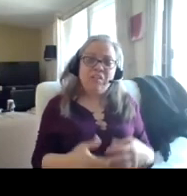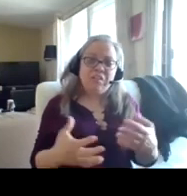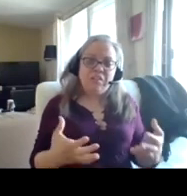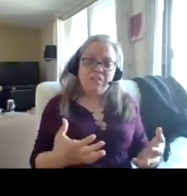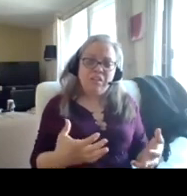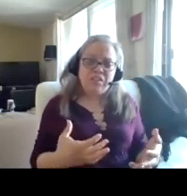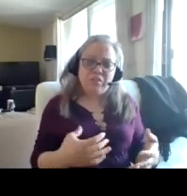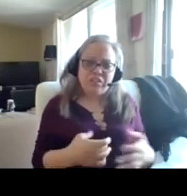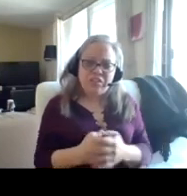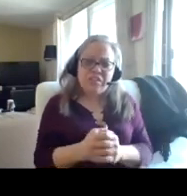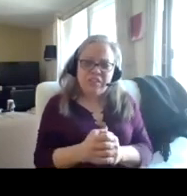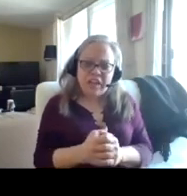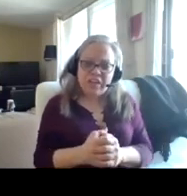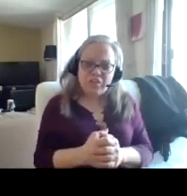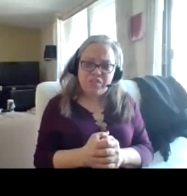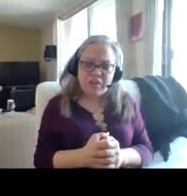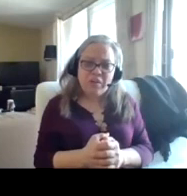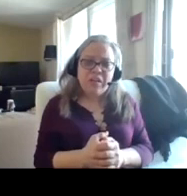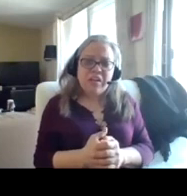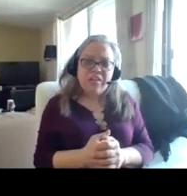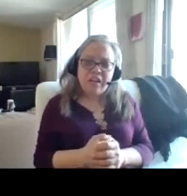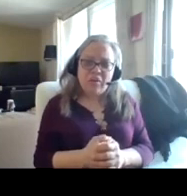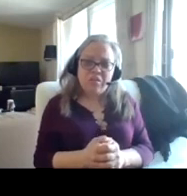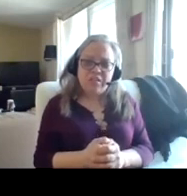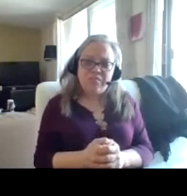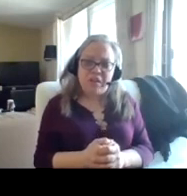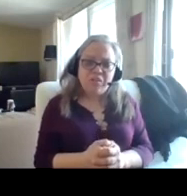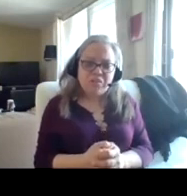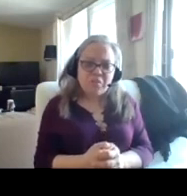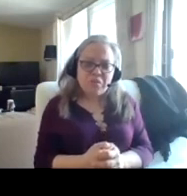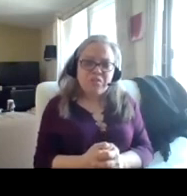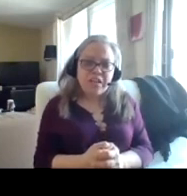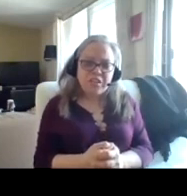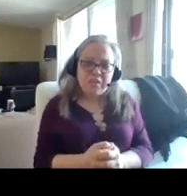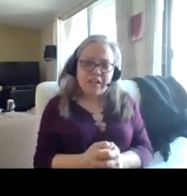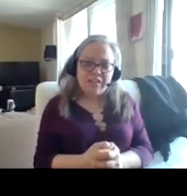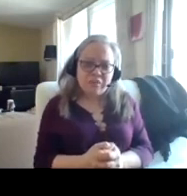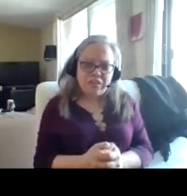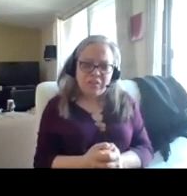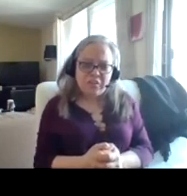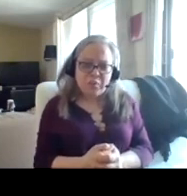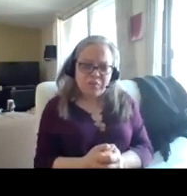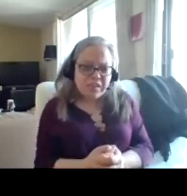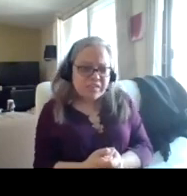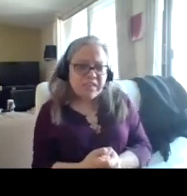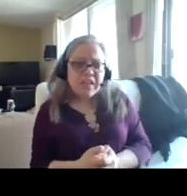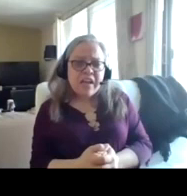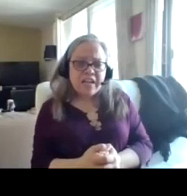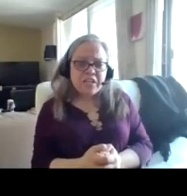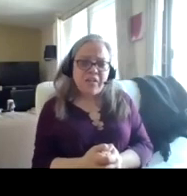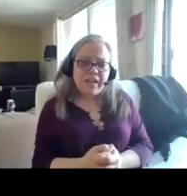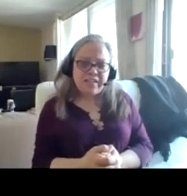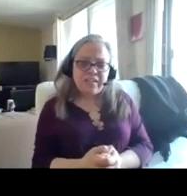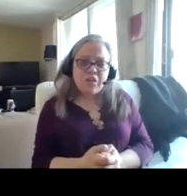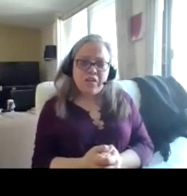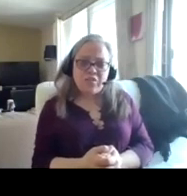organ considerations and dangers there. Diagnosis of mental disorders has to be a consideration in this process, as